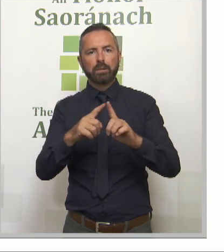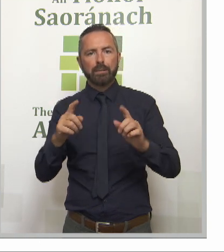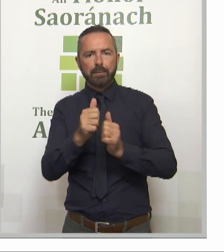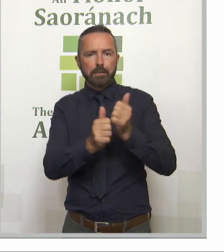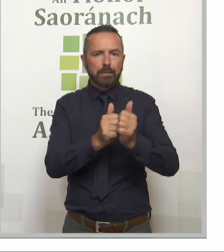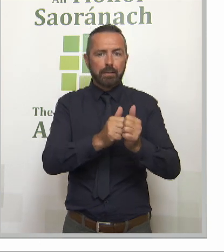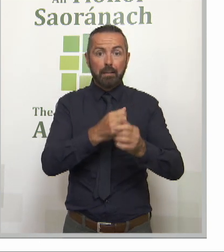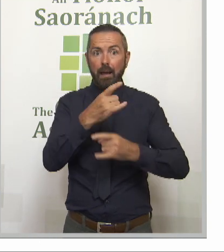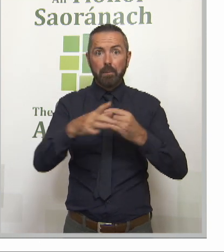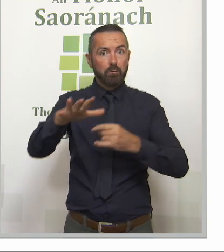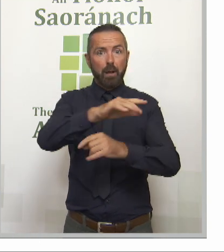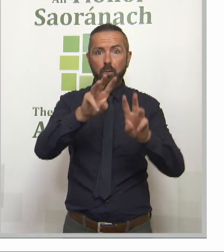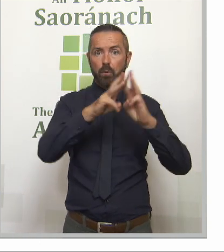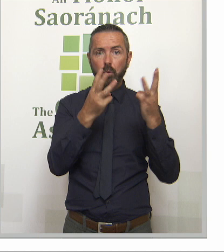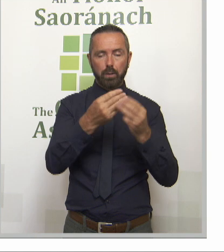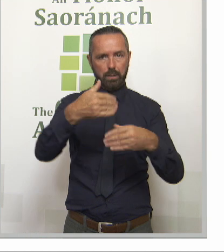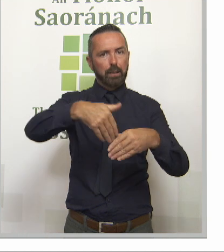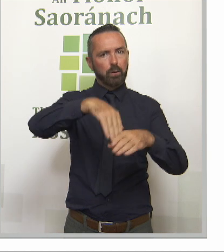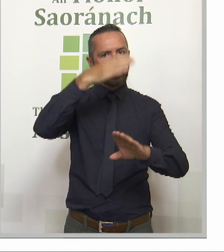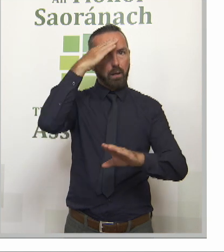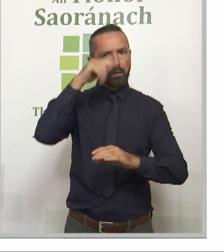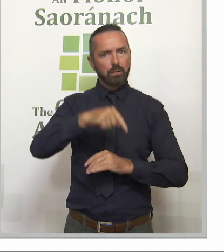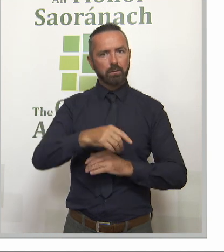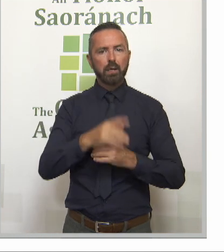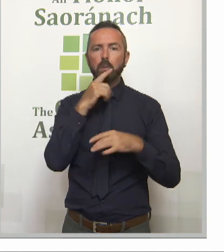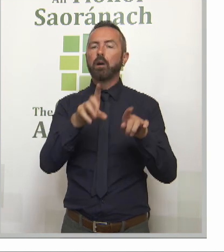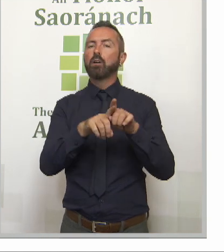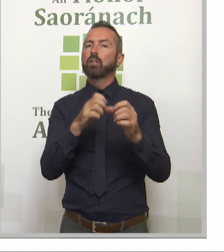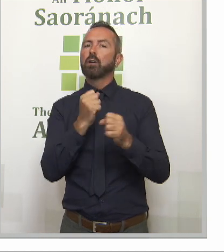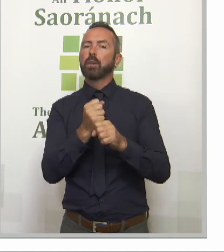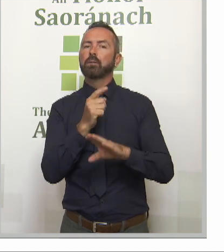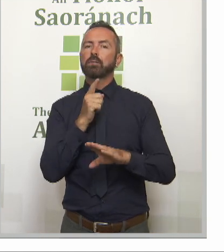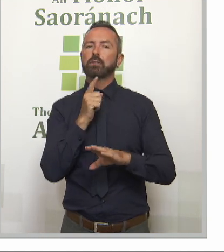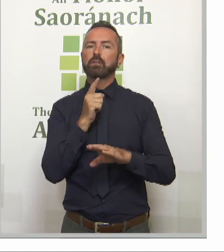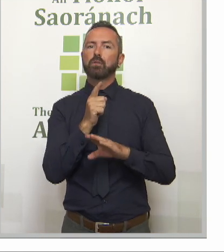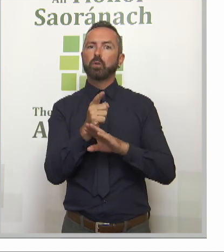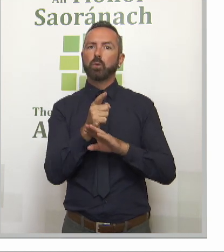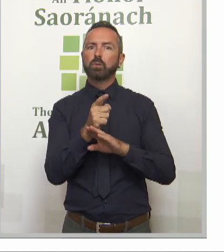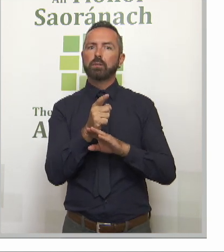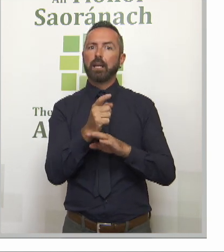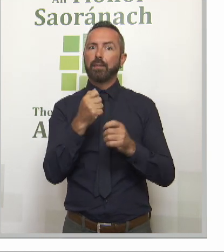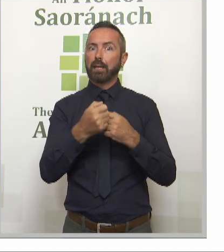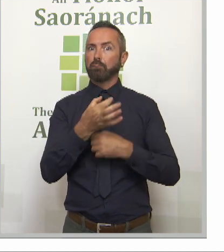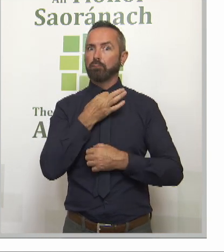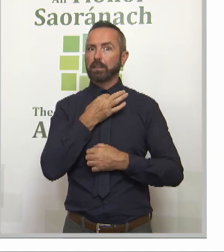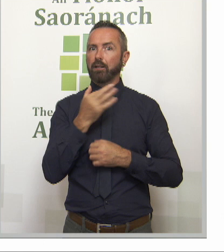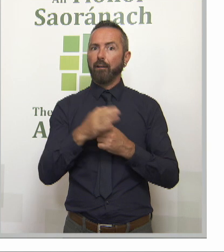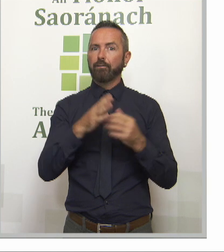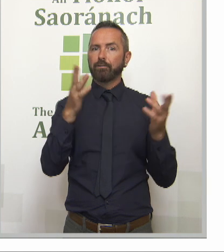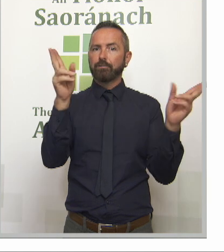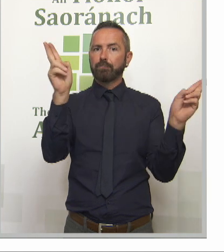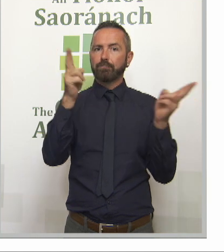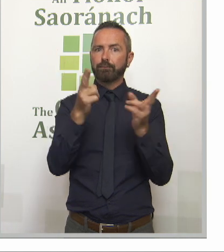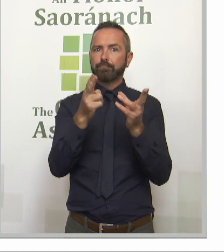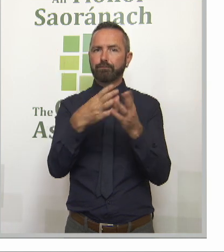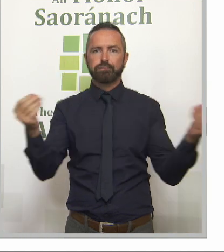around the world, including in Ireland. But it's also about those that are at particular risk of extinction because they're under persistent